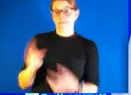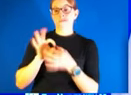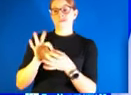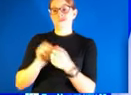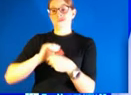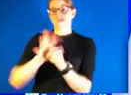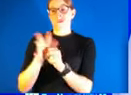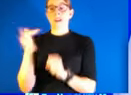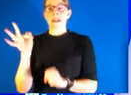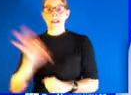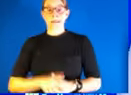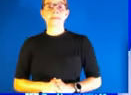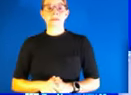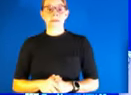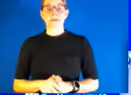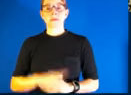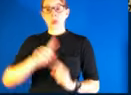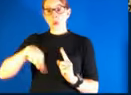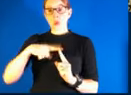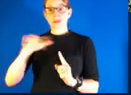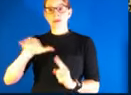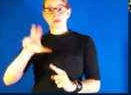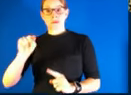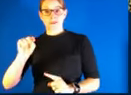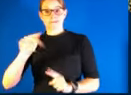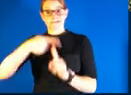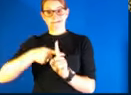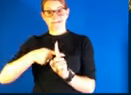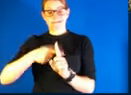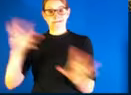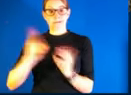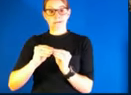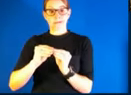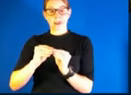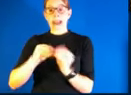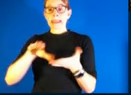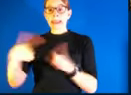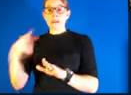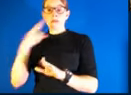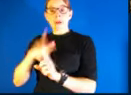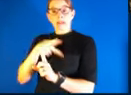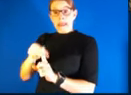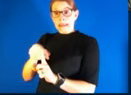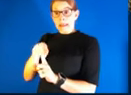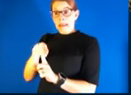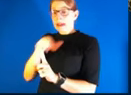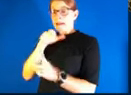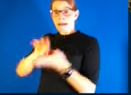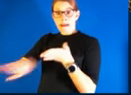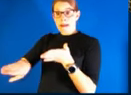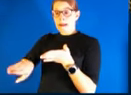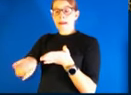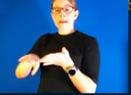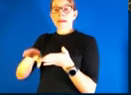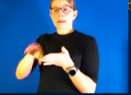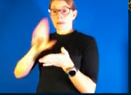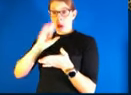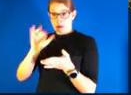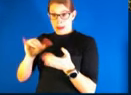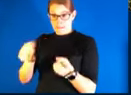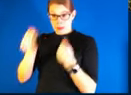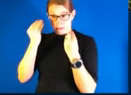COVID-19 in January. And do we know if those deaths are unvaccinated? I know I'm just asking the question because I know the public's going to want to know. Do we know that information?